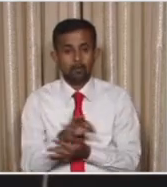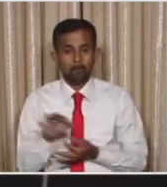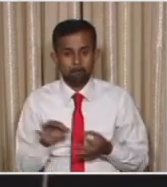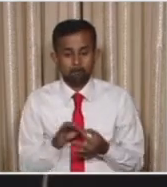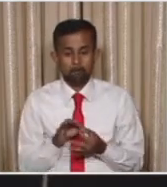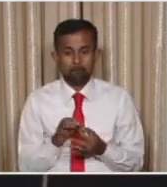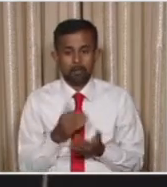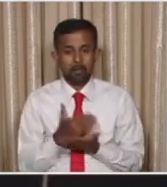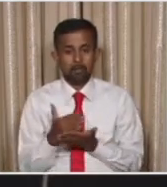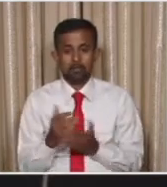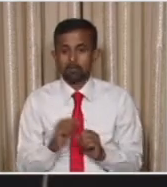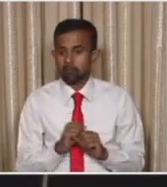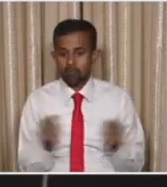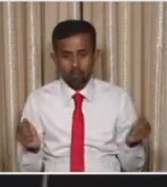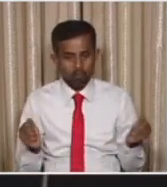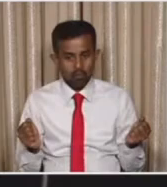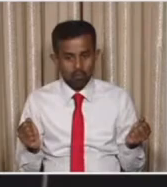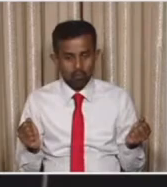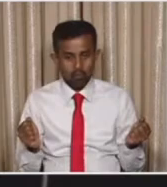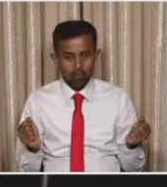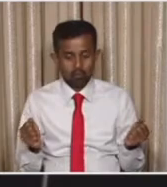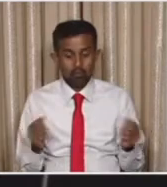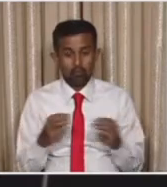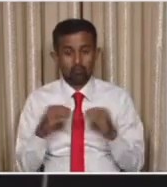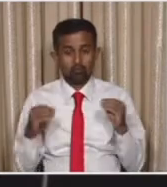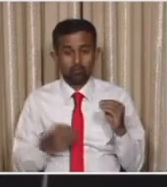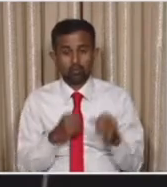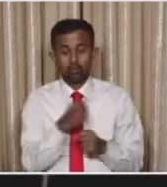and legalism should be the two